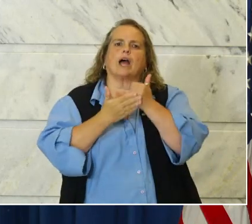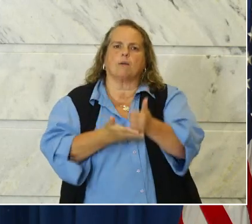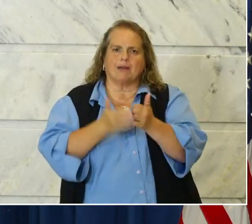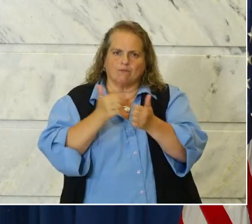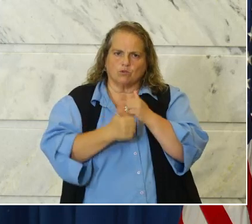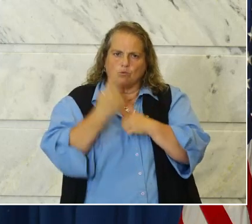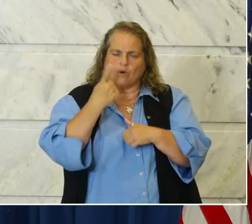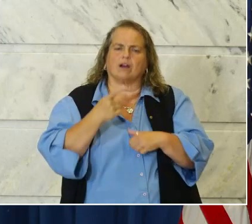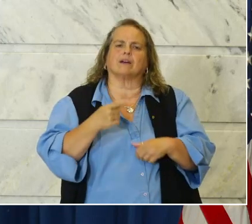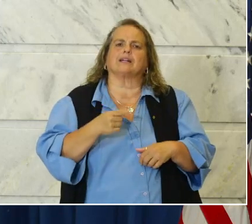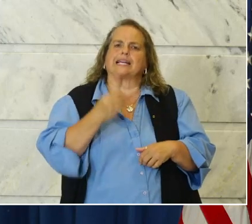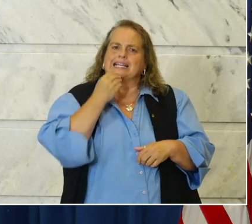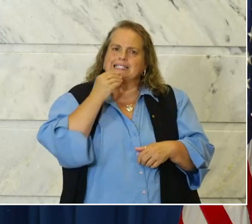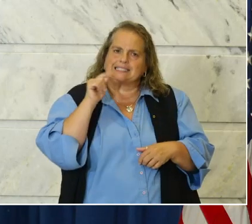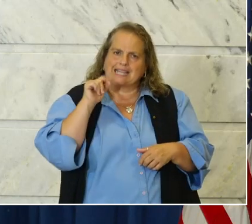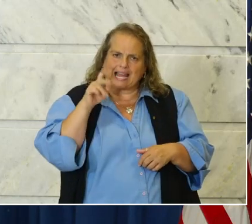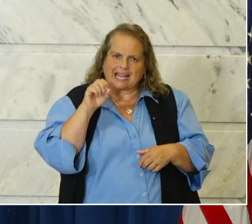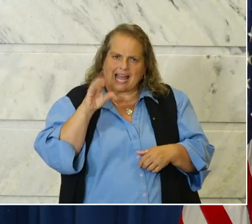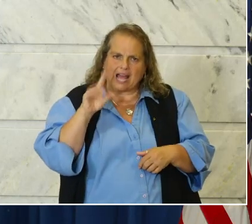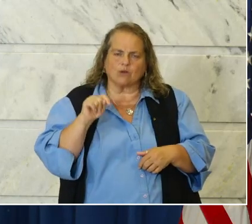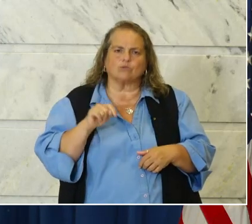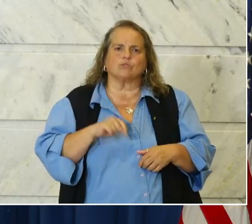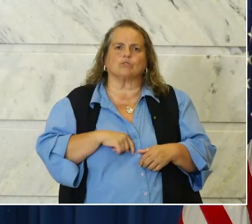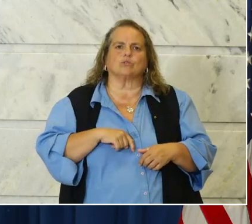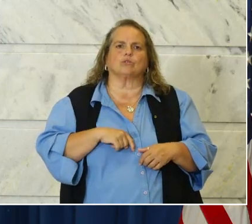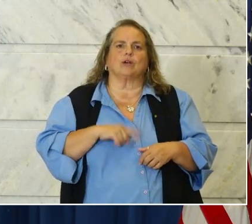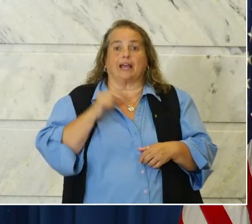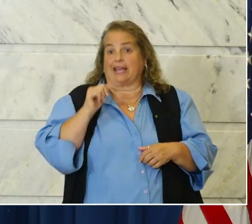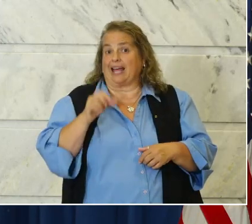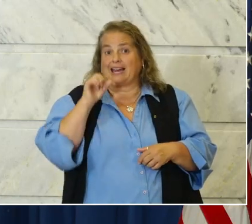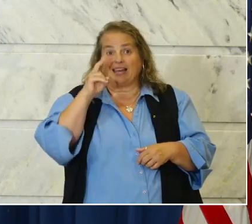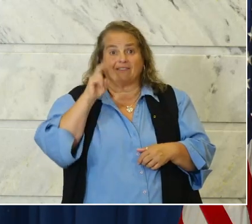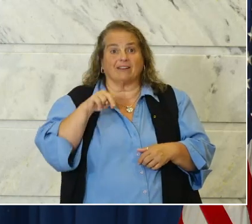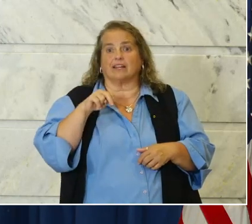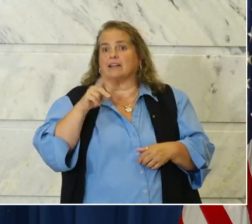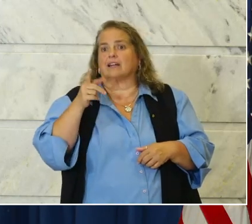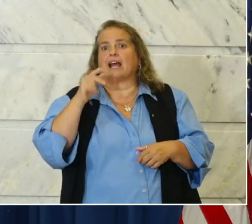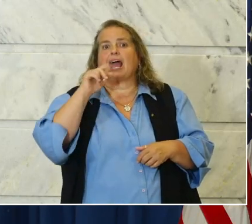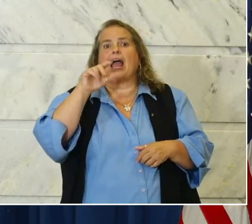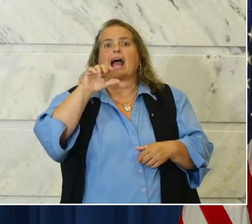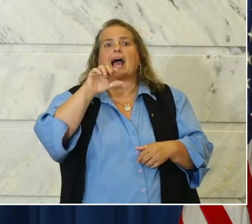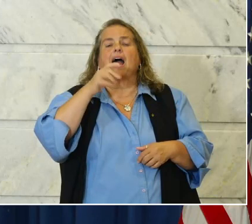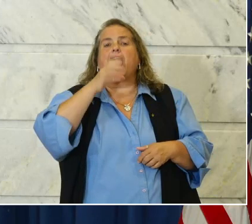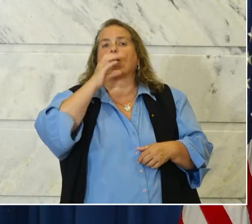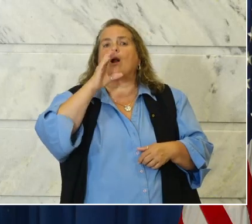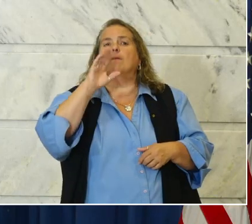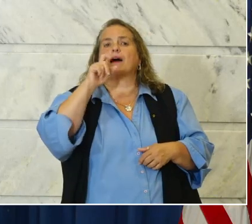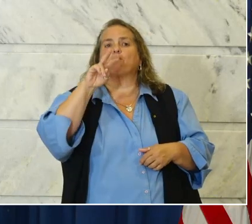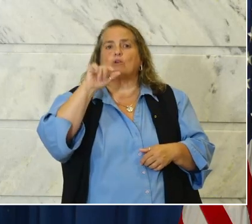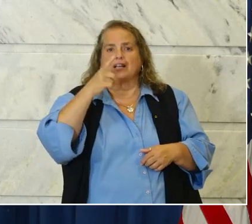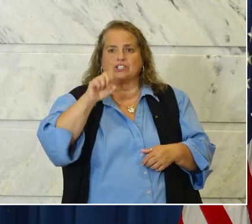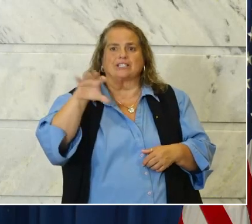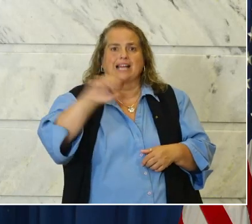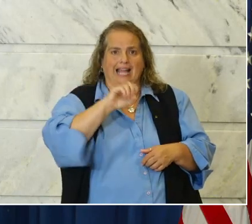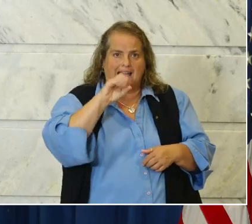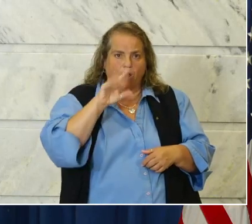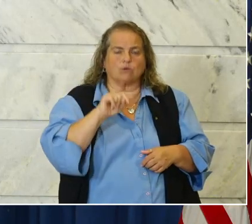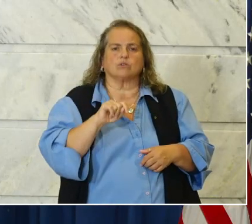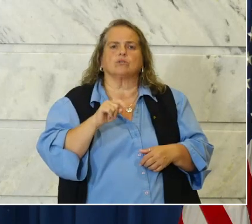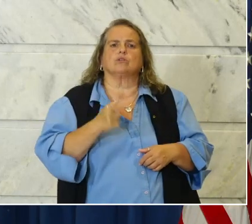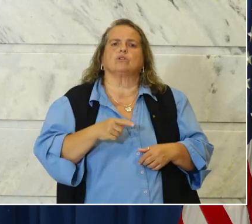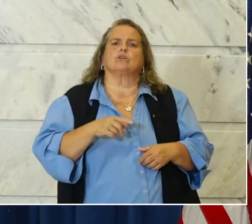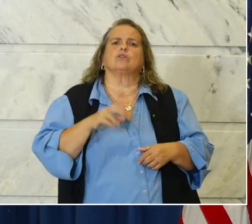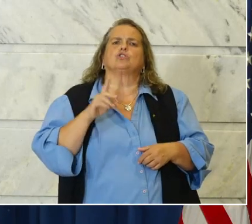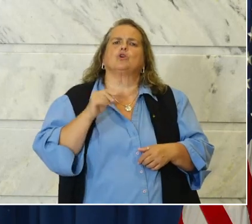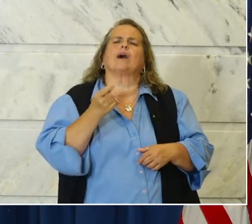takeout. Everybody can do certain, even alcoholic beverages in takeout. If you can, step up and maybe do a little more of